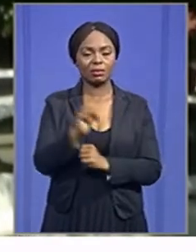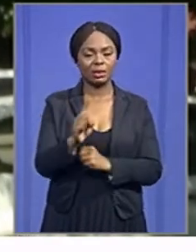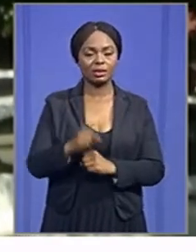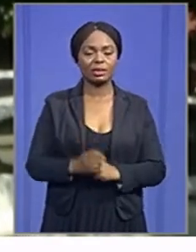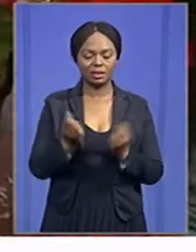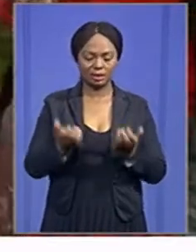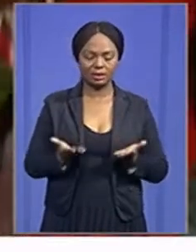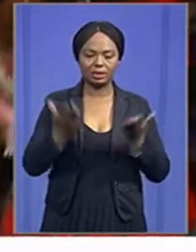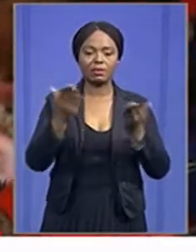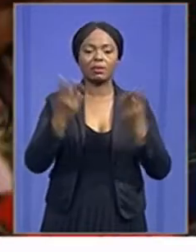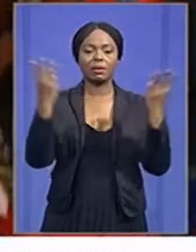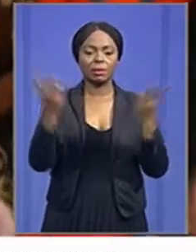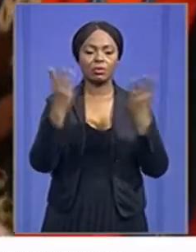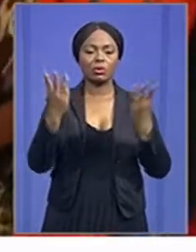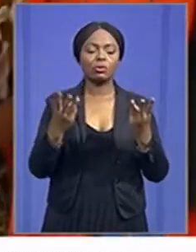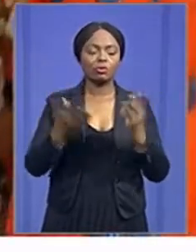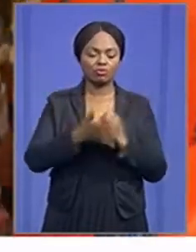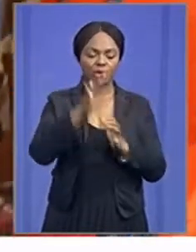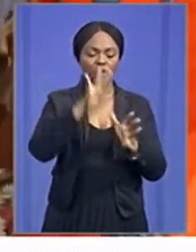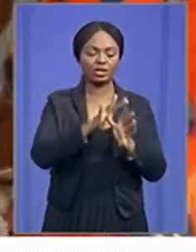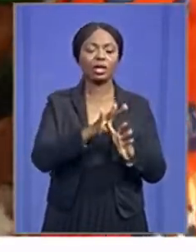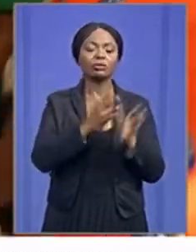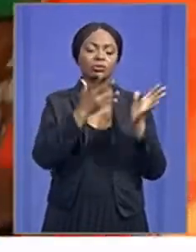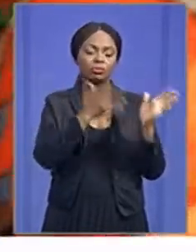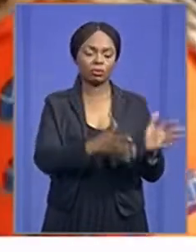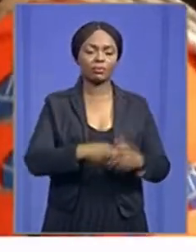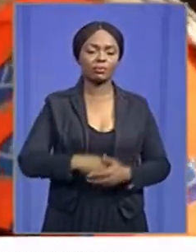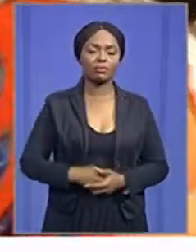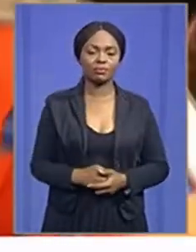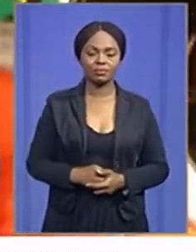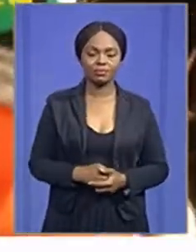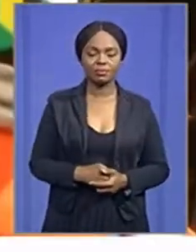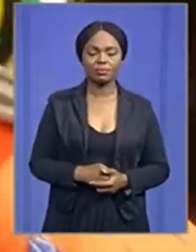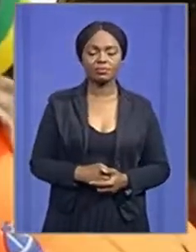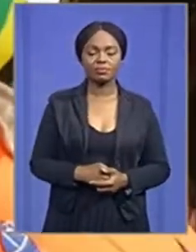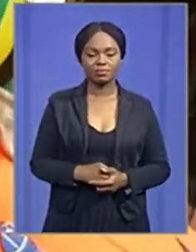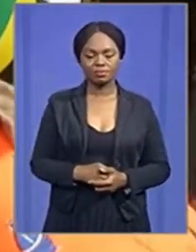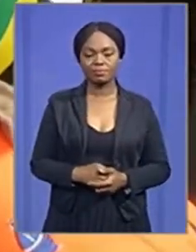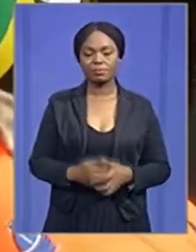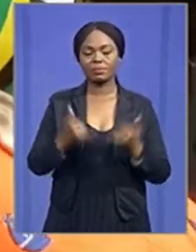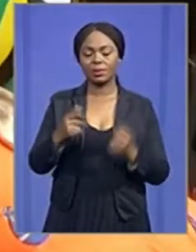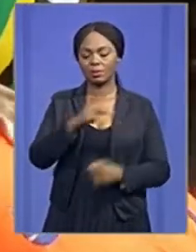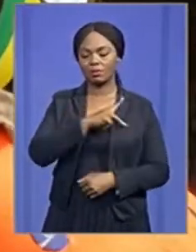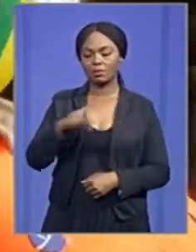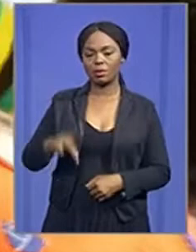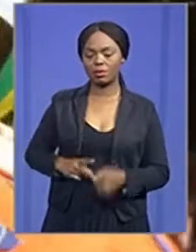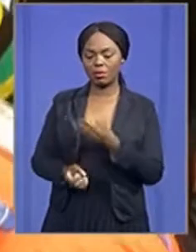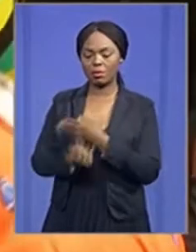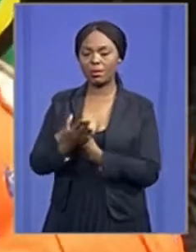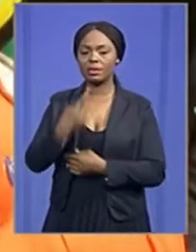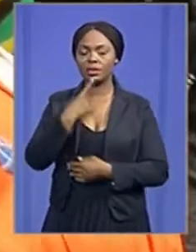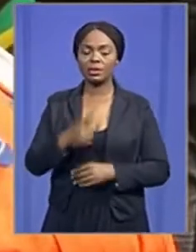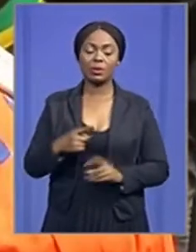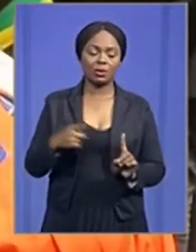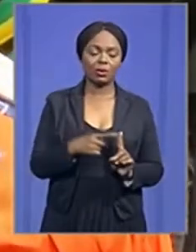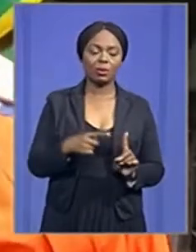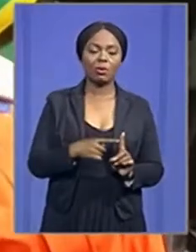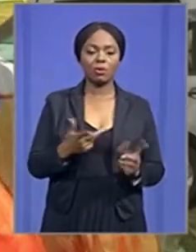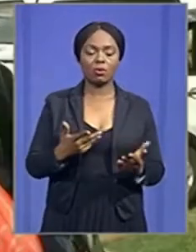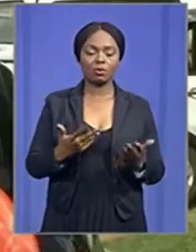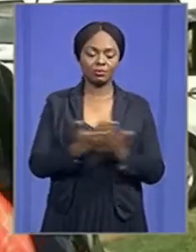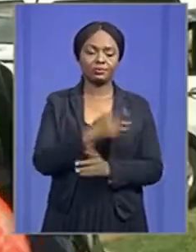the people. Tona kgolo ya Mpumalanga o re province e lobile moetapele wa go ikokobetša. She's been a mother, a